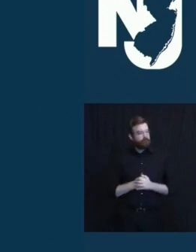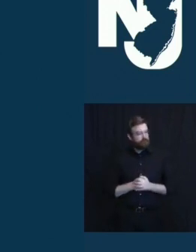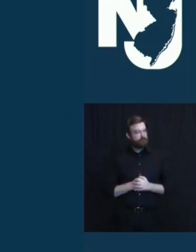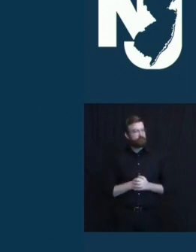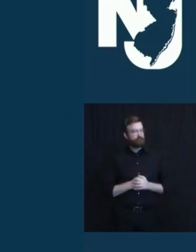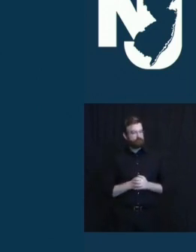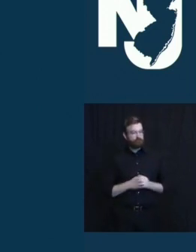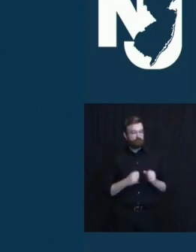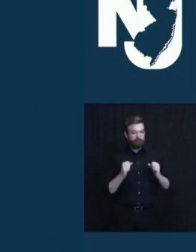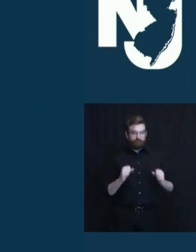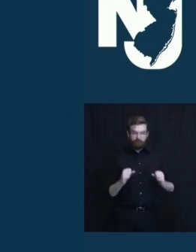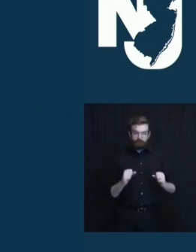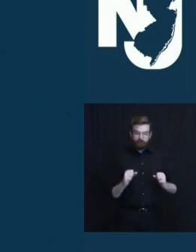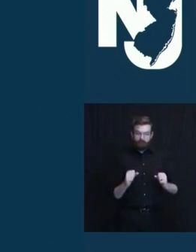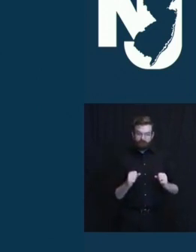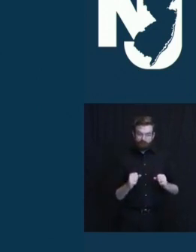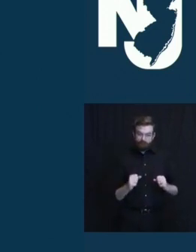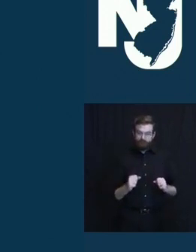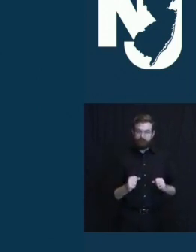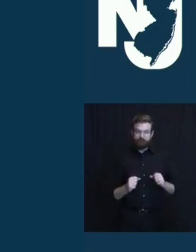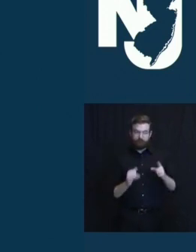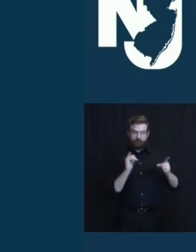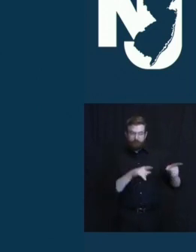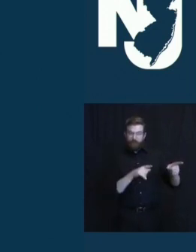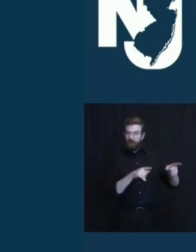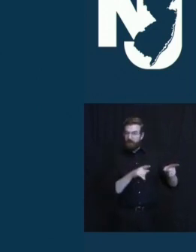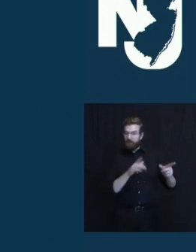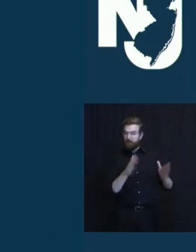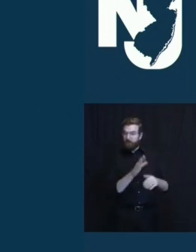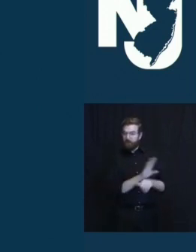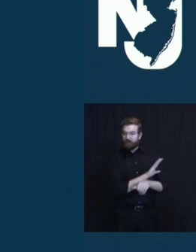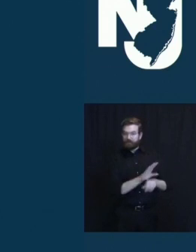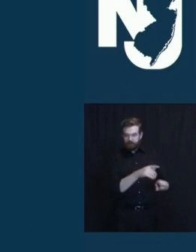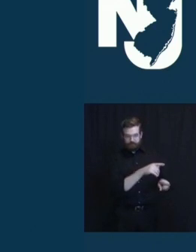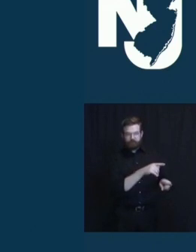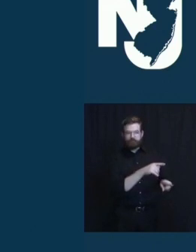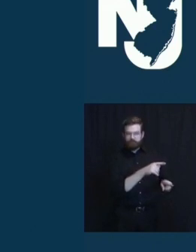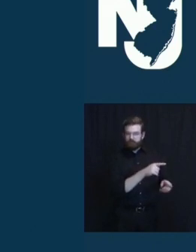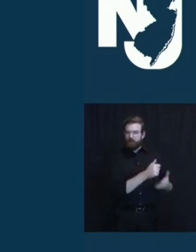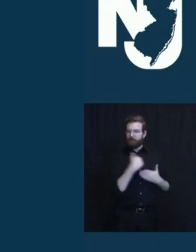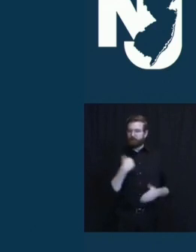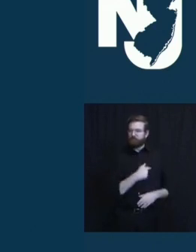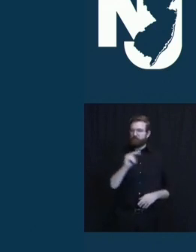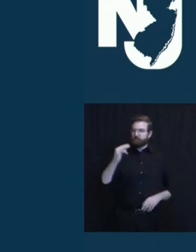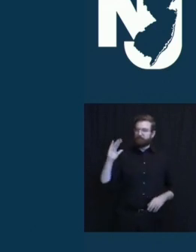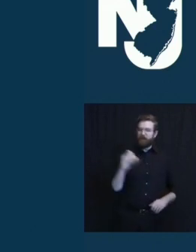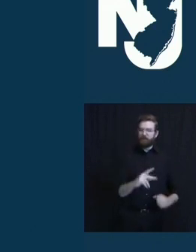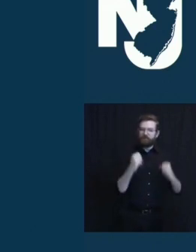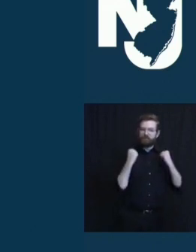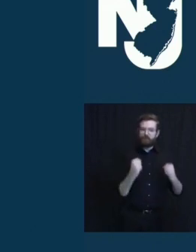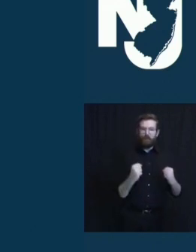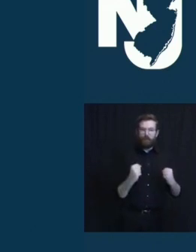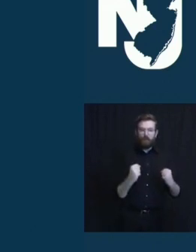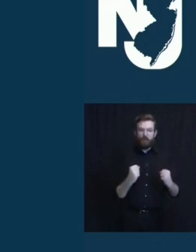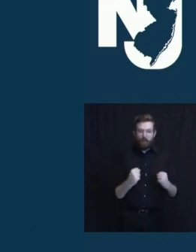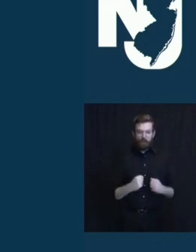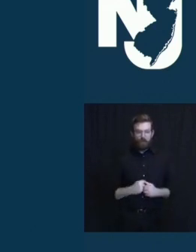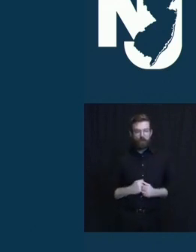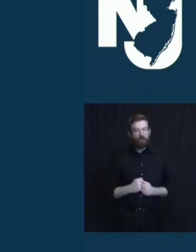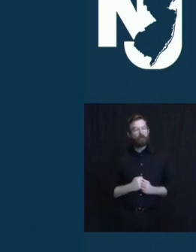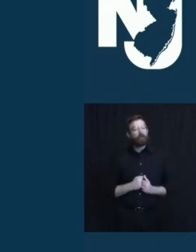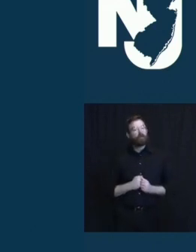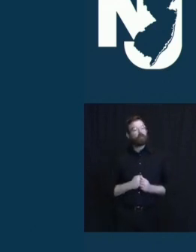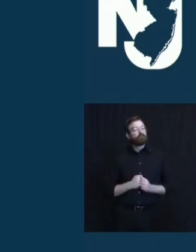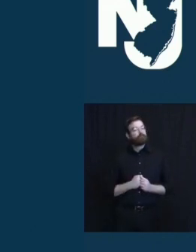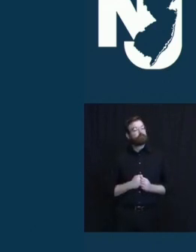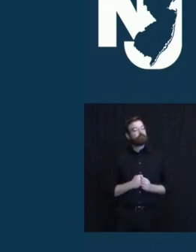umaakarate.com, umaakarate.com. Judy, I know you're going to go on there right after we leave here. And finally today, with a heavy heart, I want to